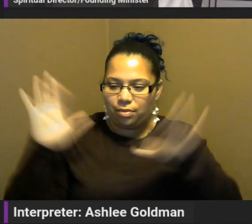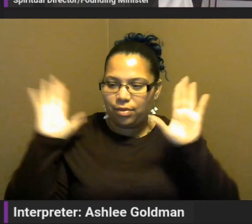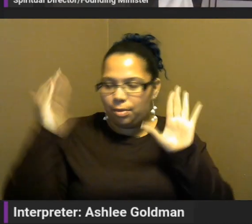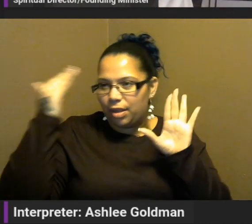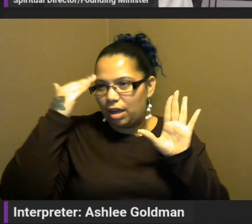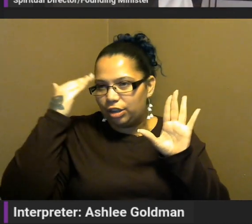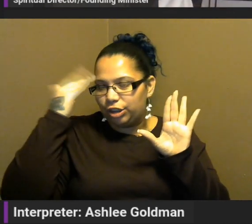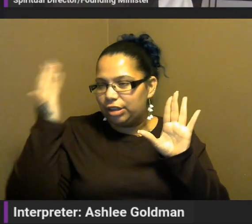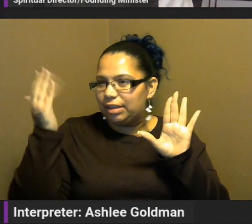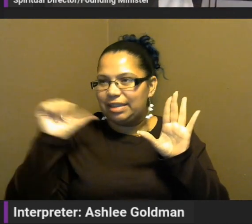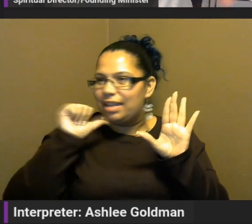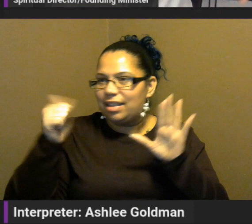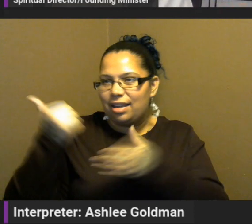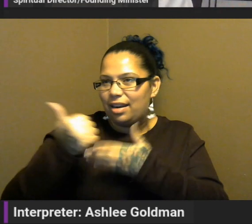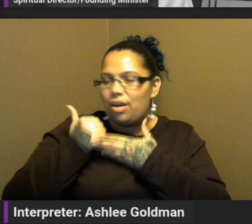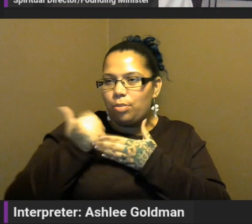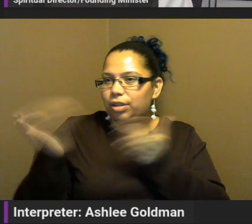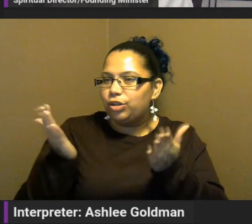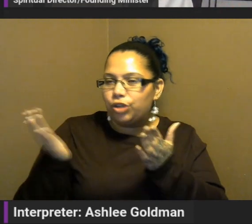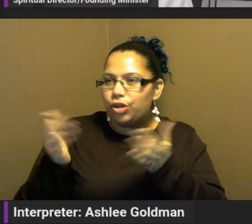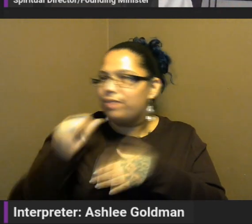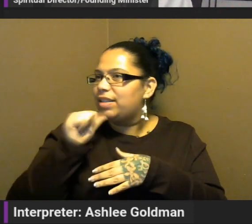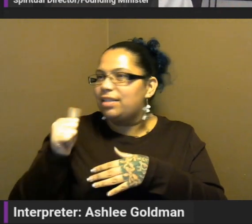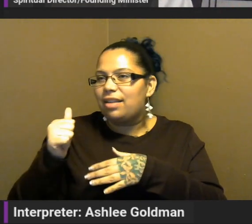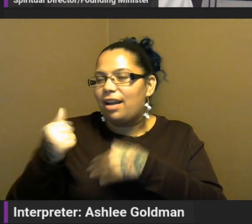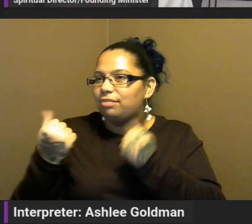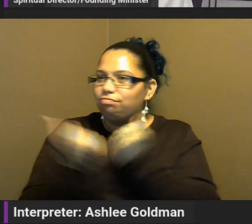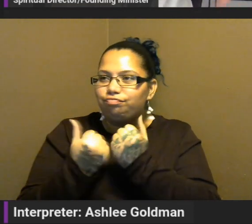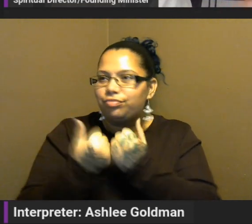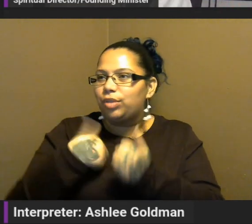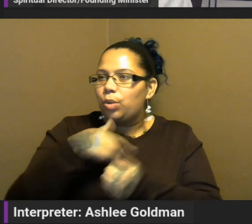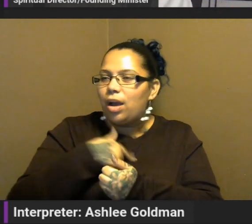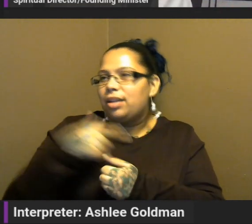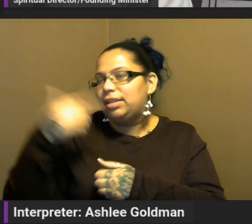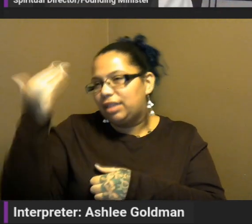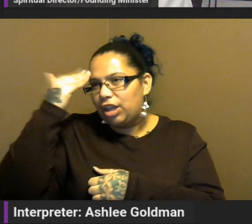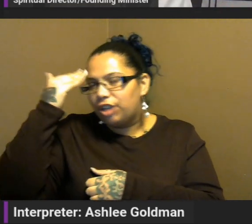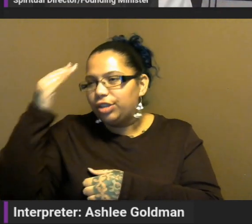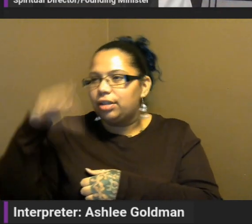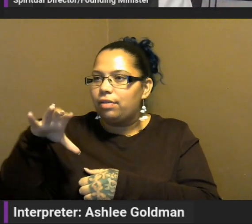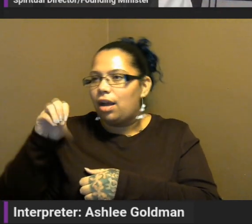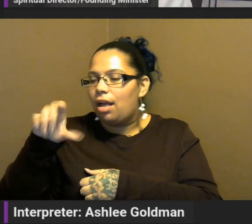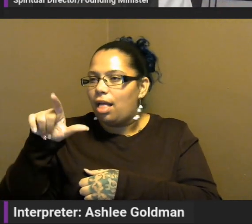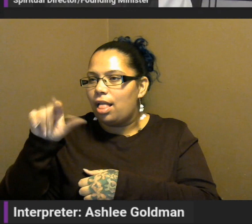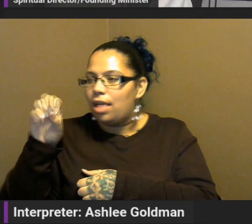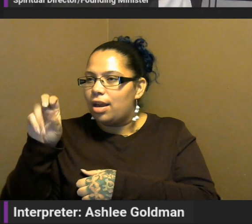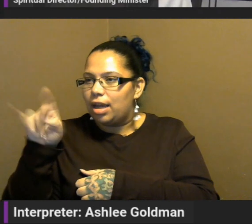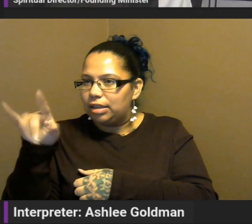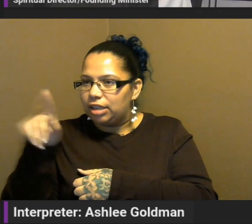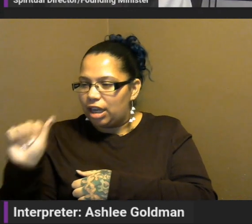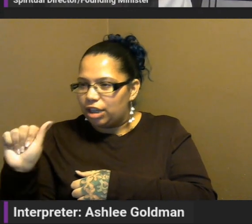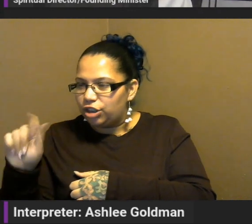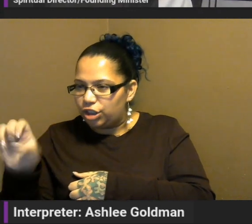is no longer serving us, the consciousness of colonization, the consciousness of whatever is non-life